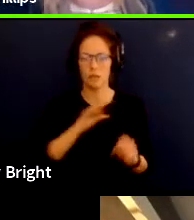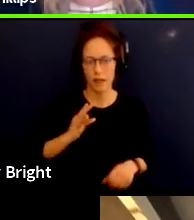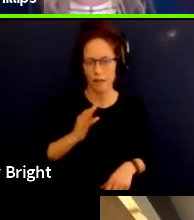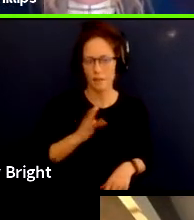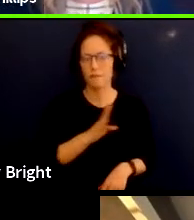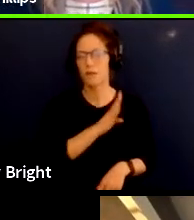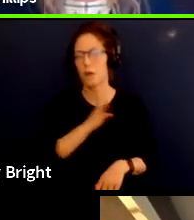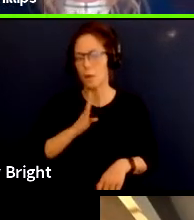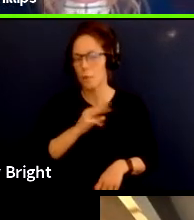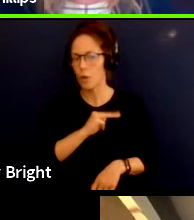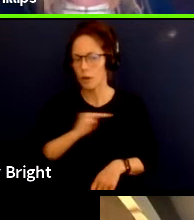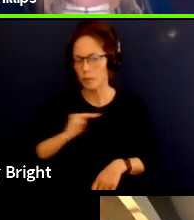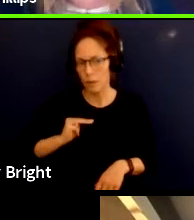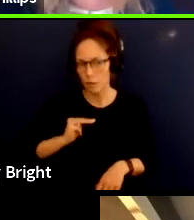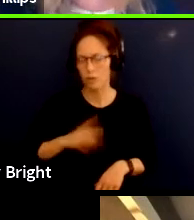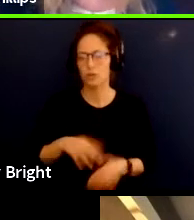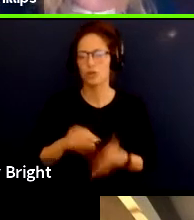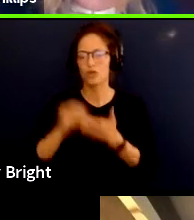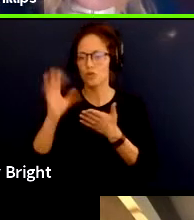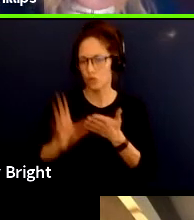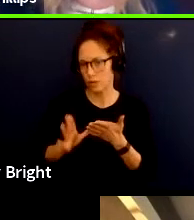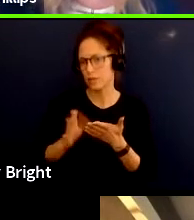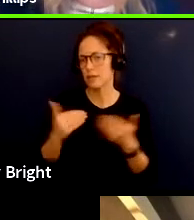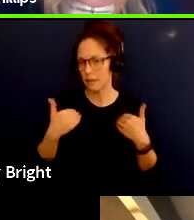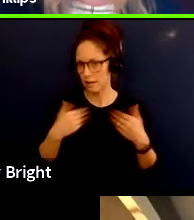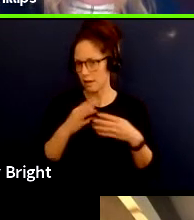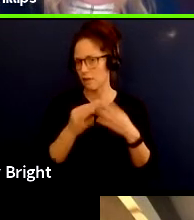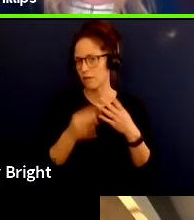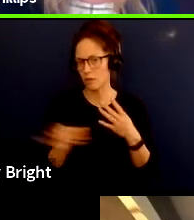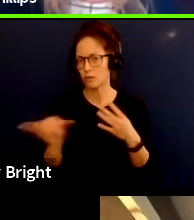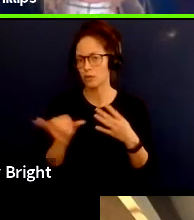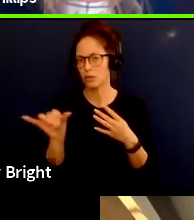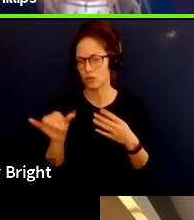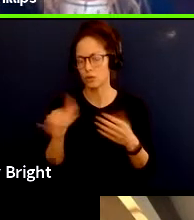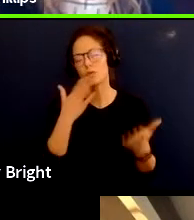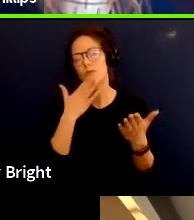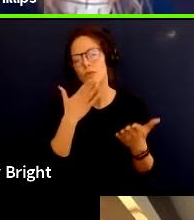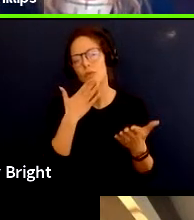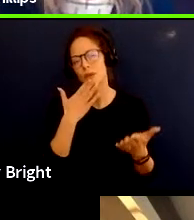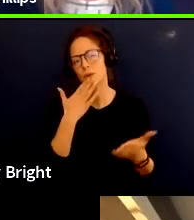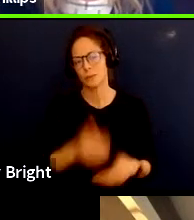members and our students, and that there's options there as well. So thank you.